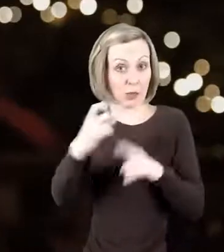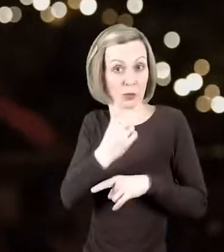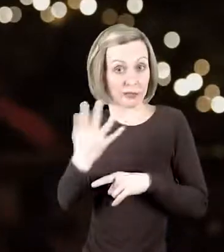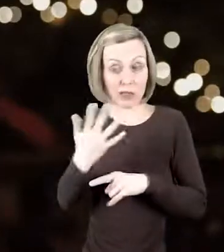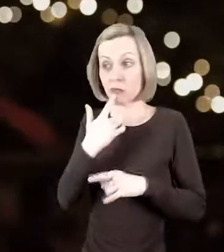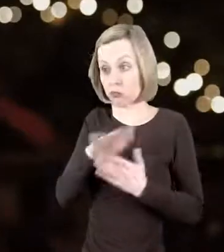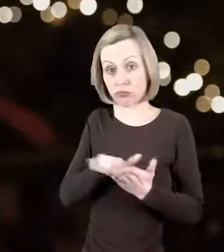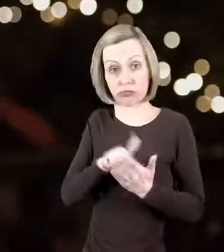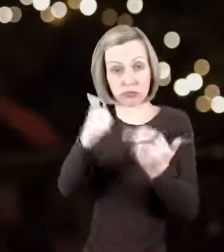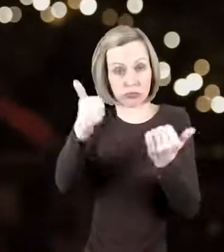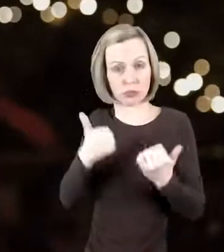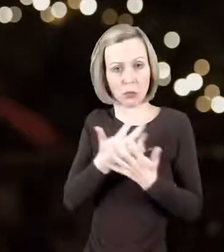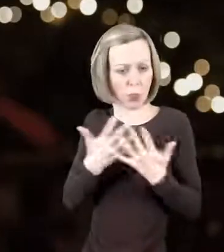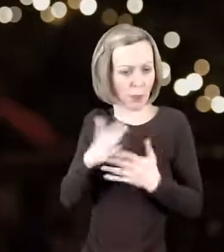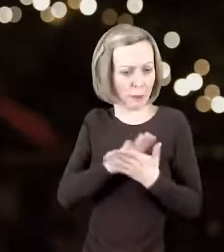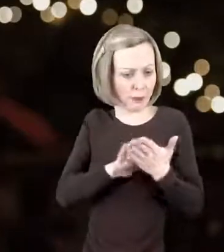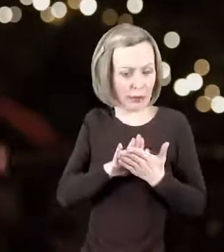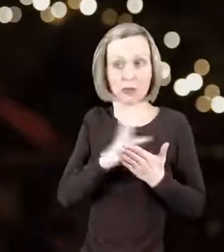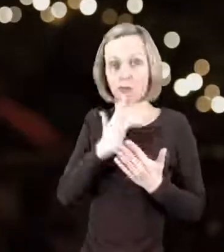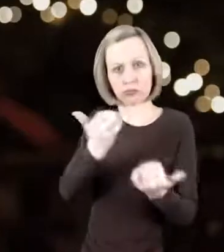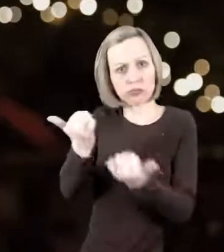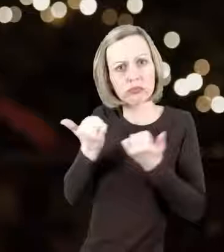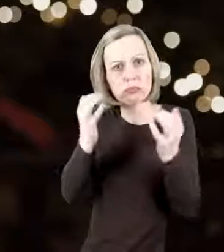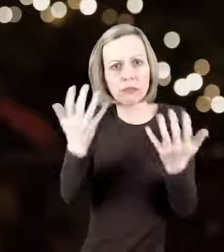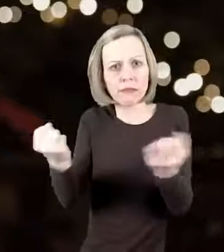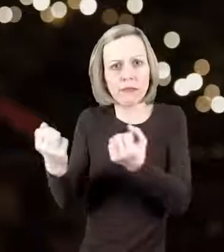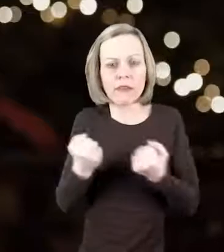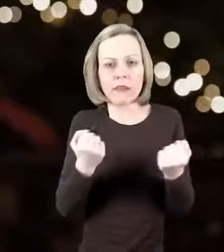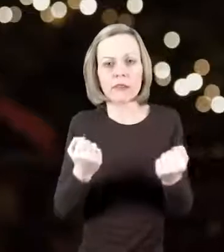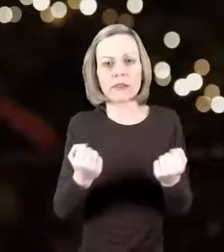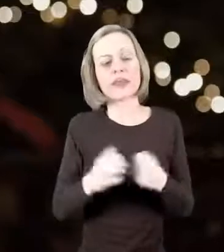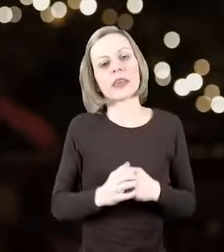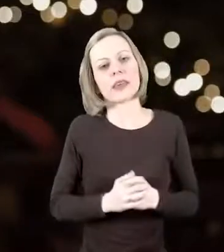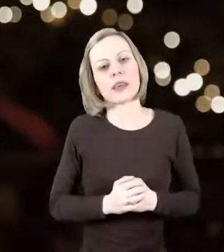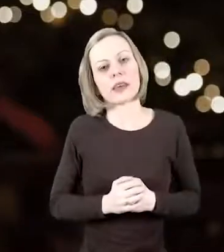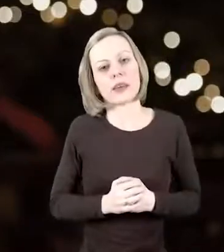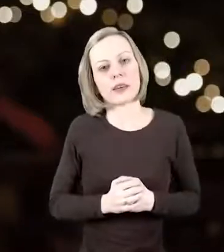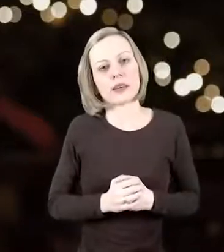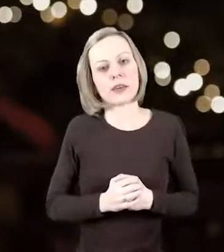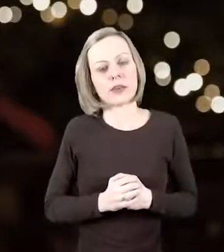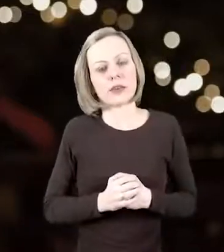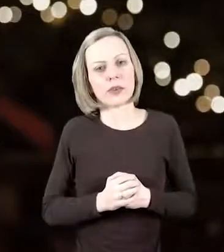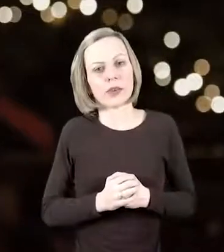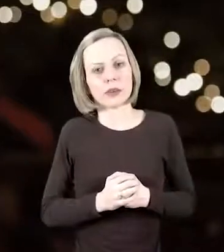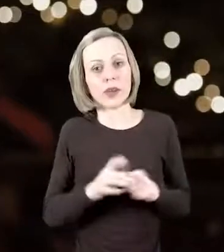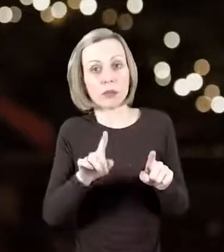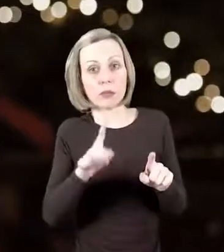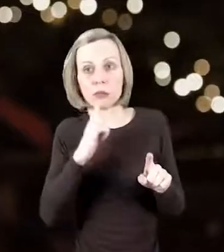rightly, and there's all kinds of implications and meanings, and rightly.